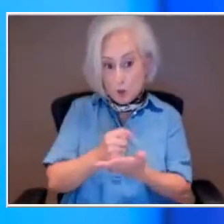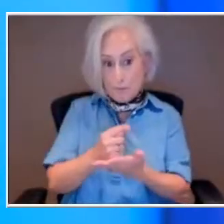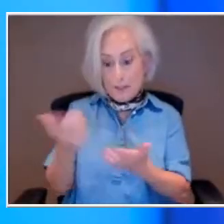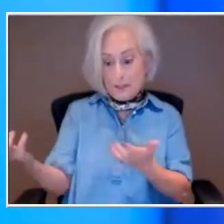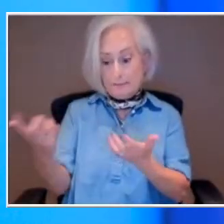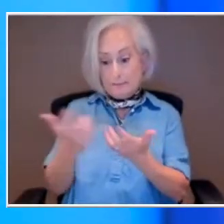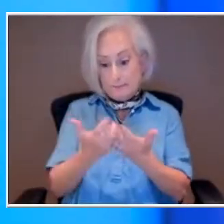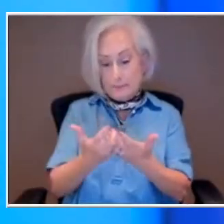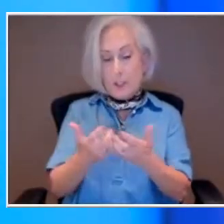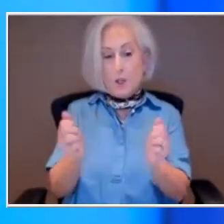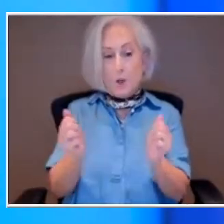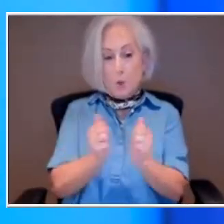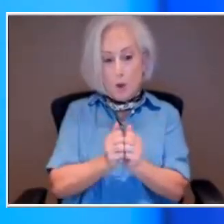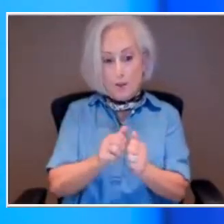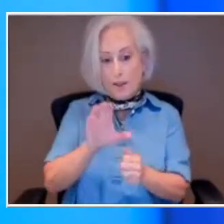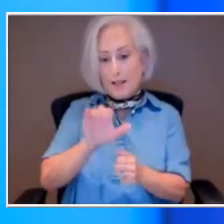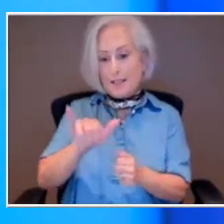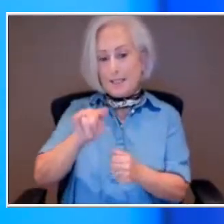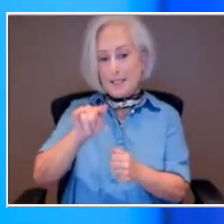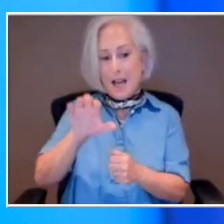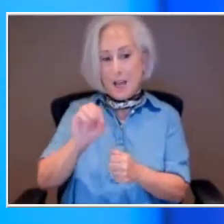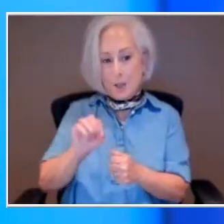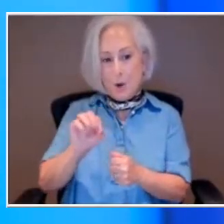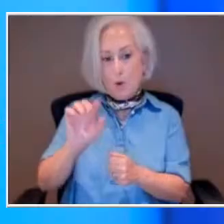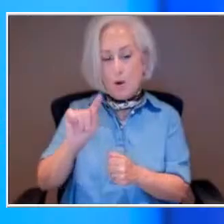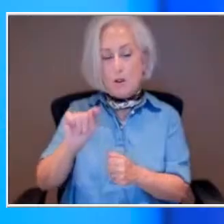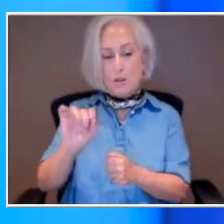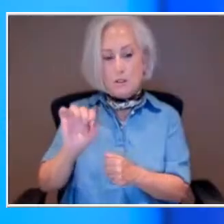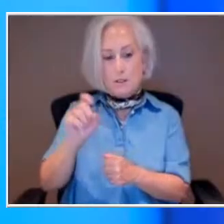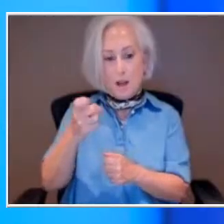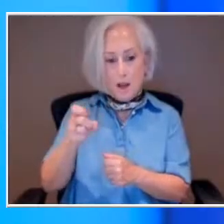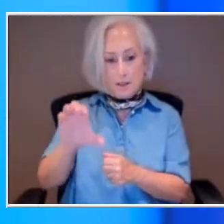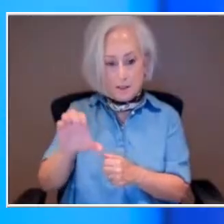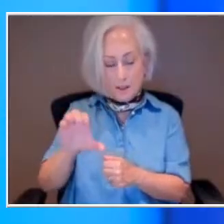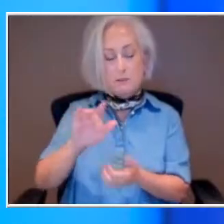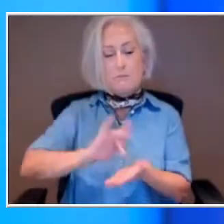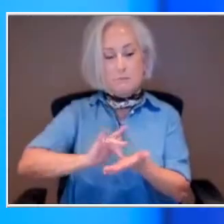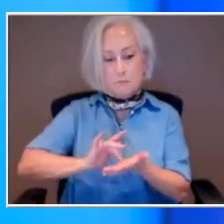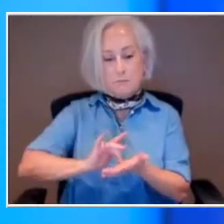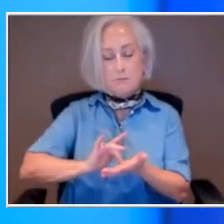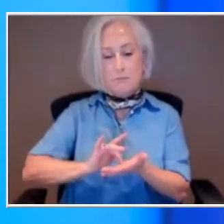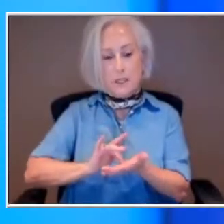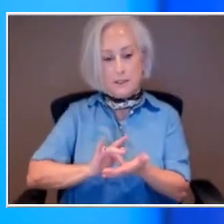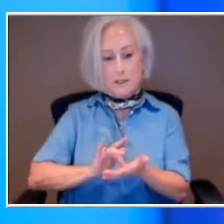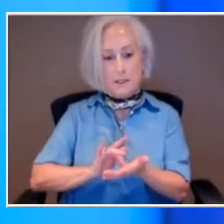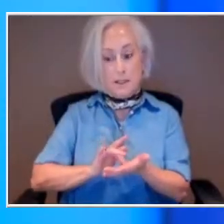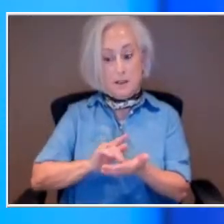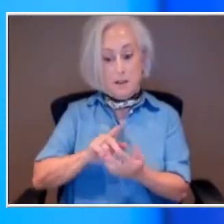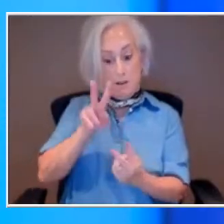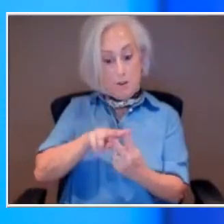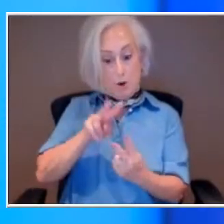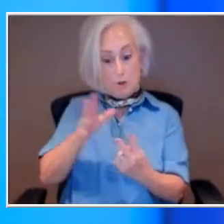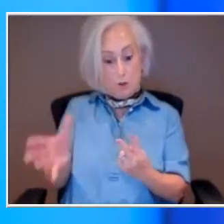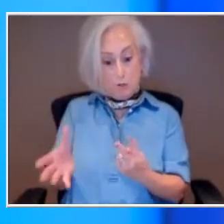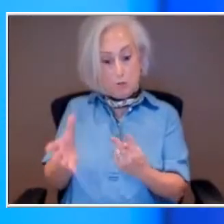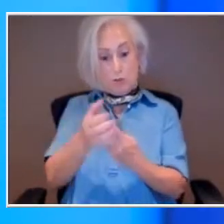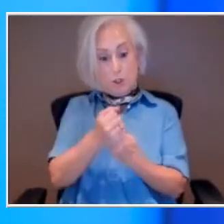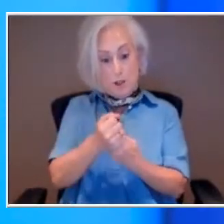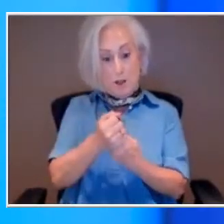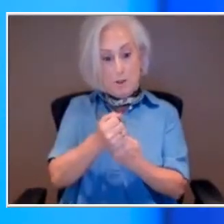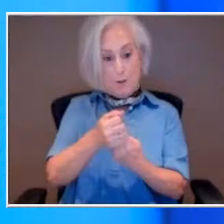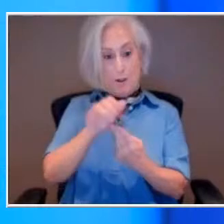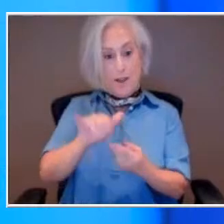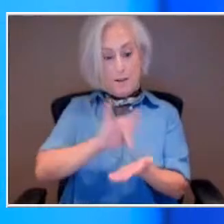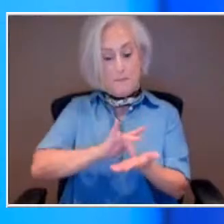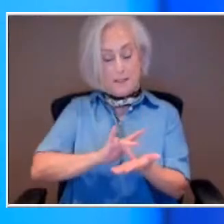cytotoxic chemotherapy medication. Because original studies have just shown that when coupled, patients will have better